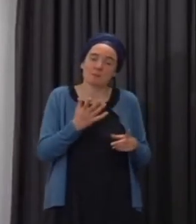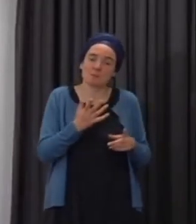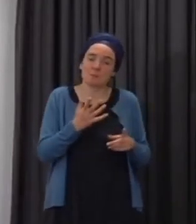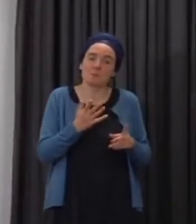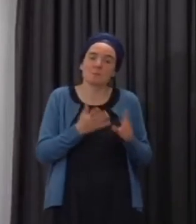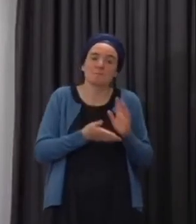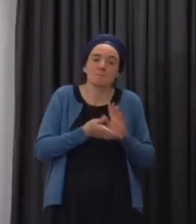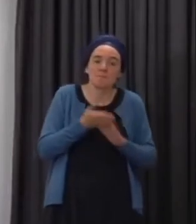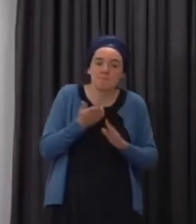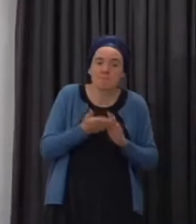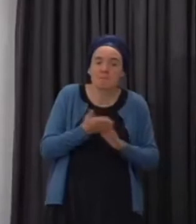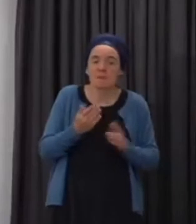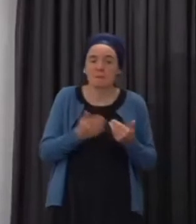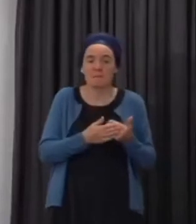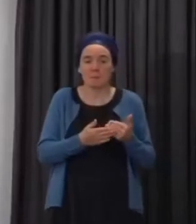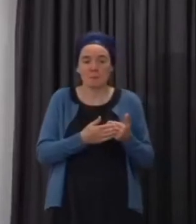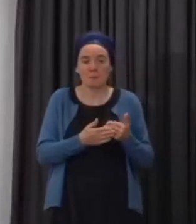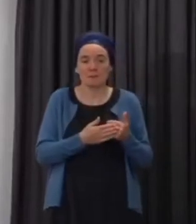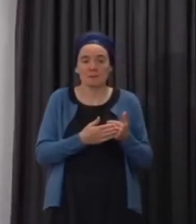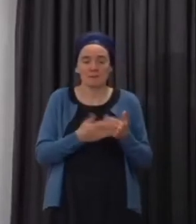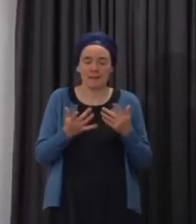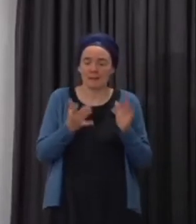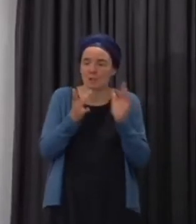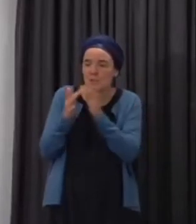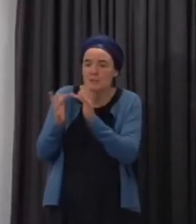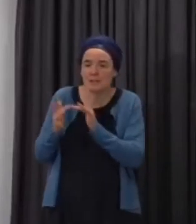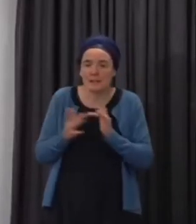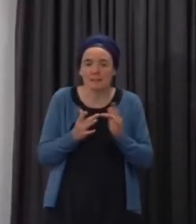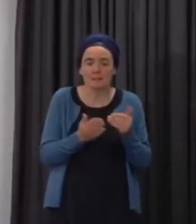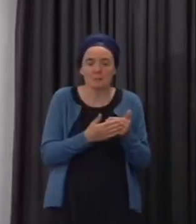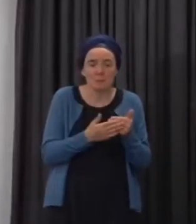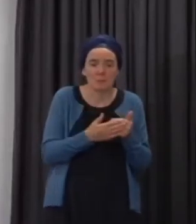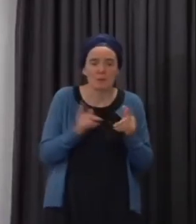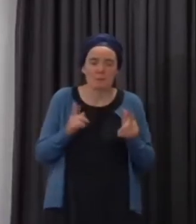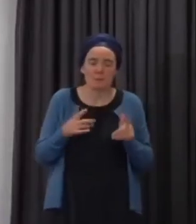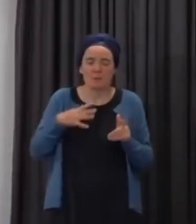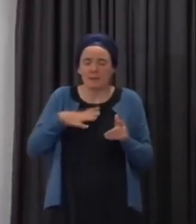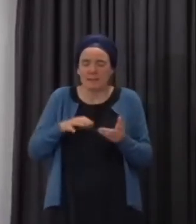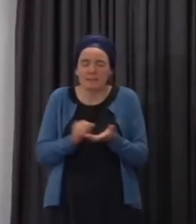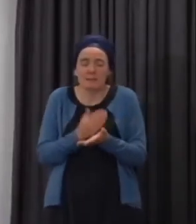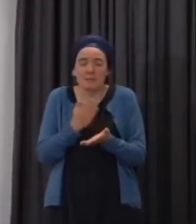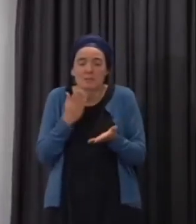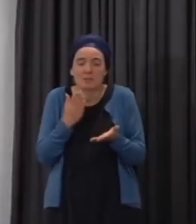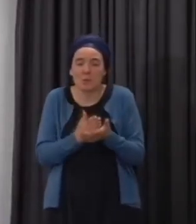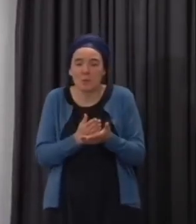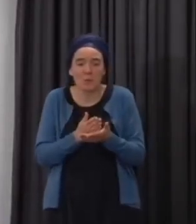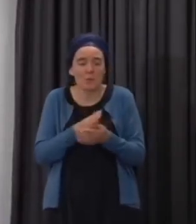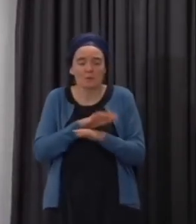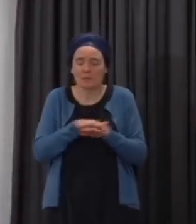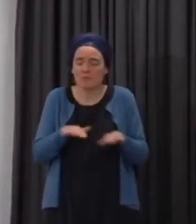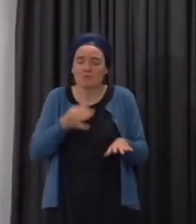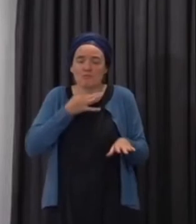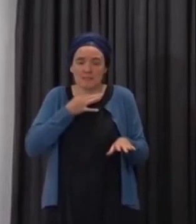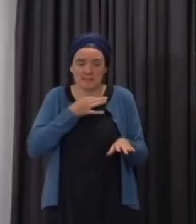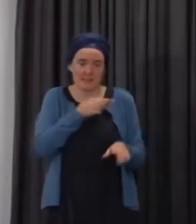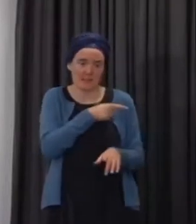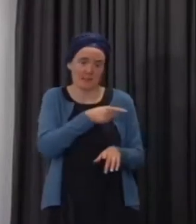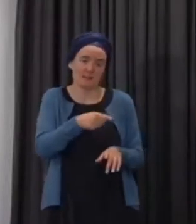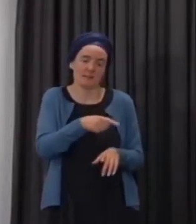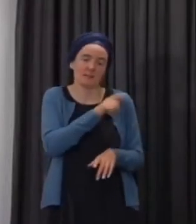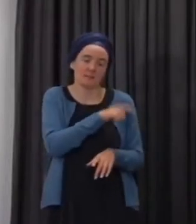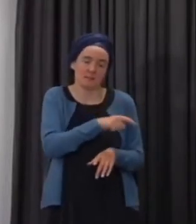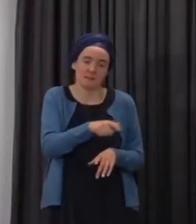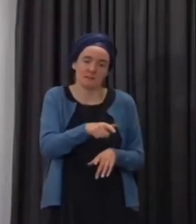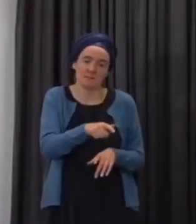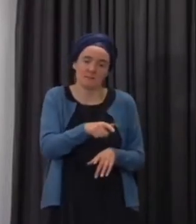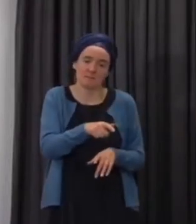with friends and family. But we need to make sure that in doing so, we're not further risking harm to those people and the